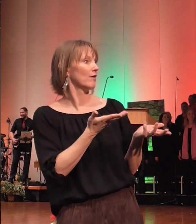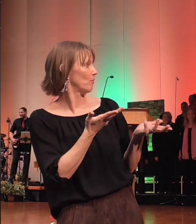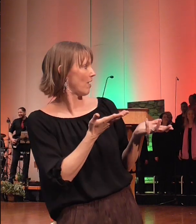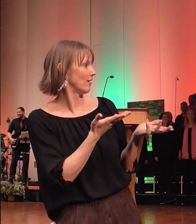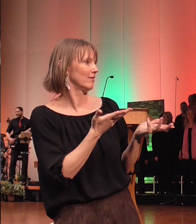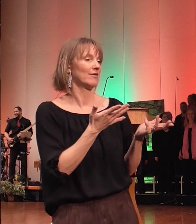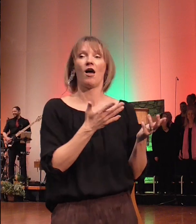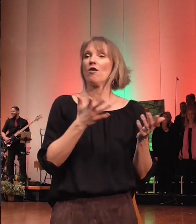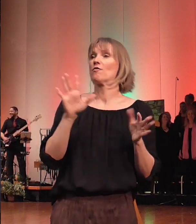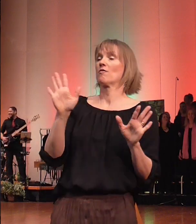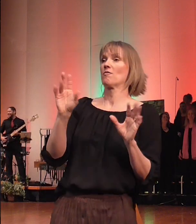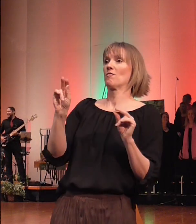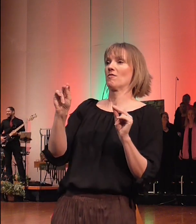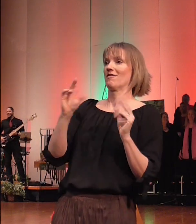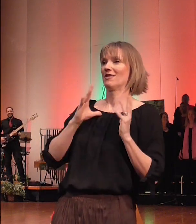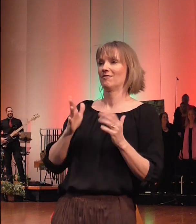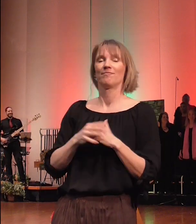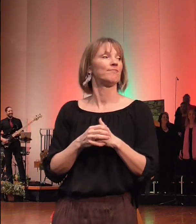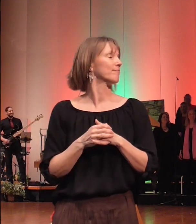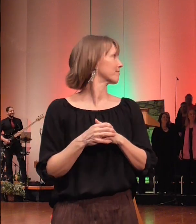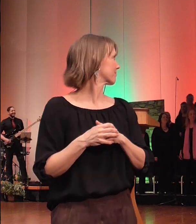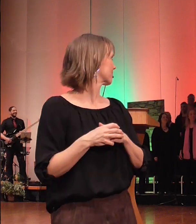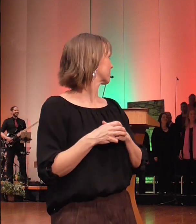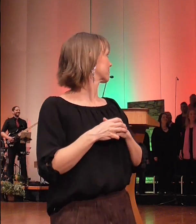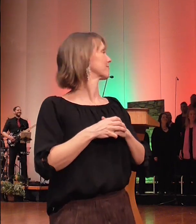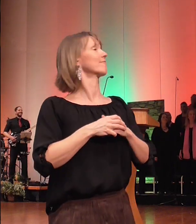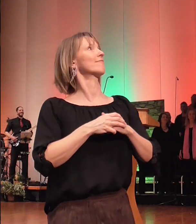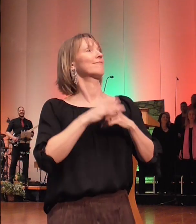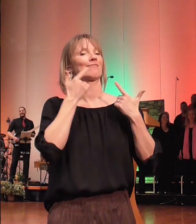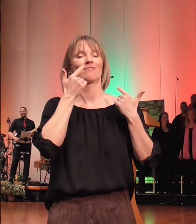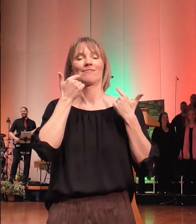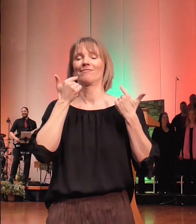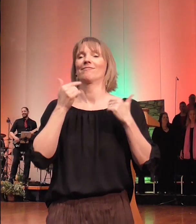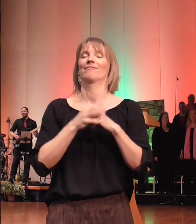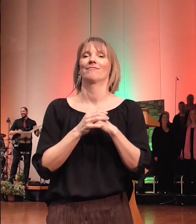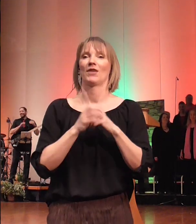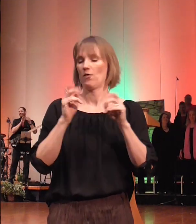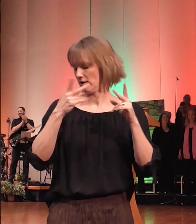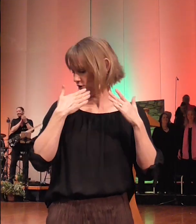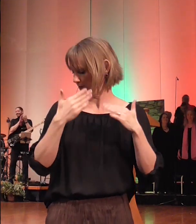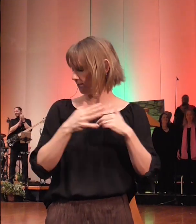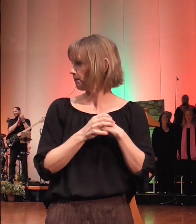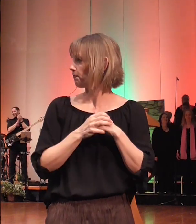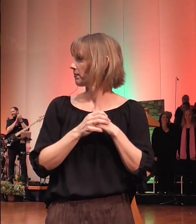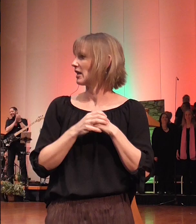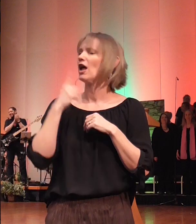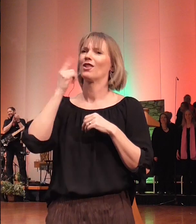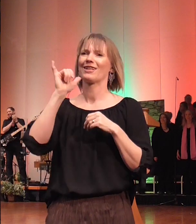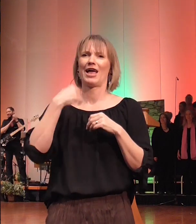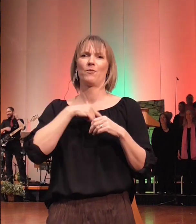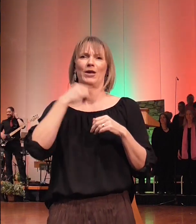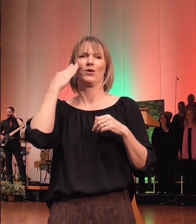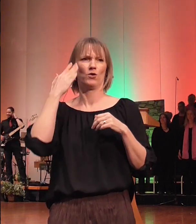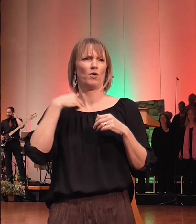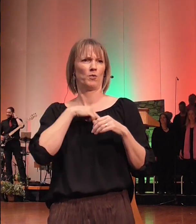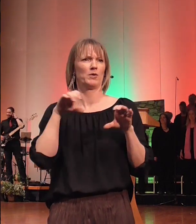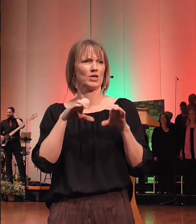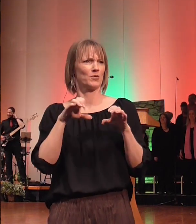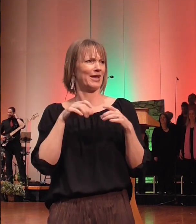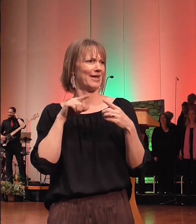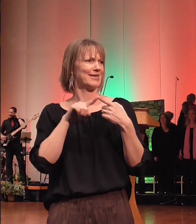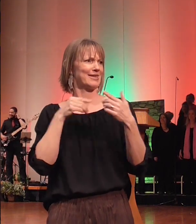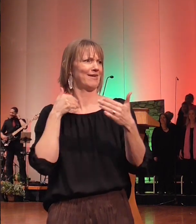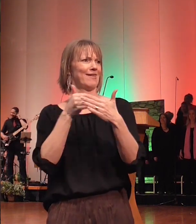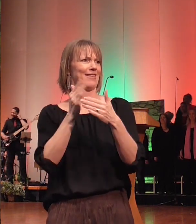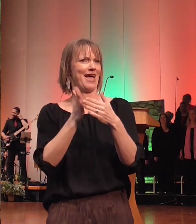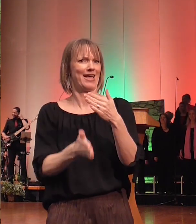heart. Oh, good. Looked like we knew what we were doing there right up to the end, right,